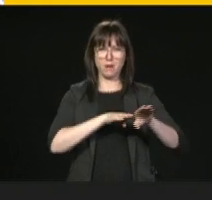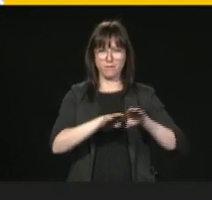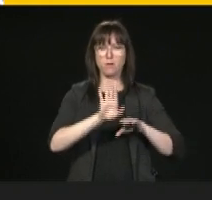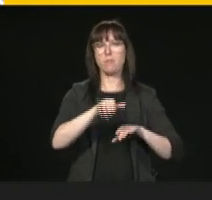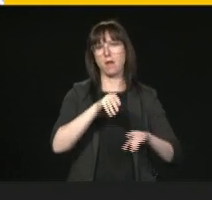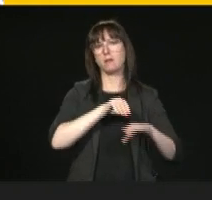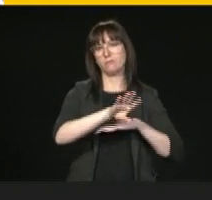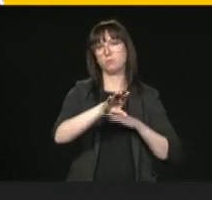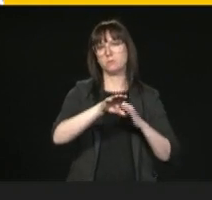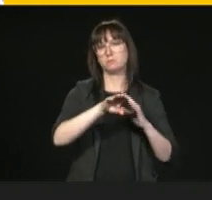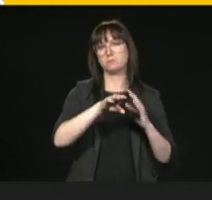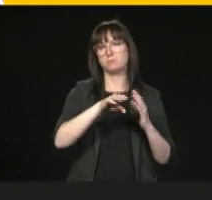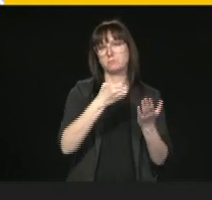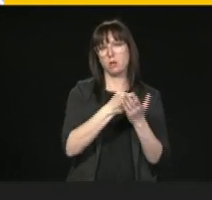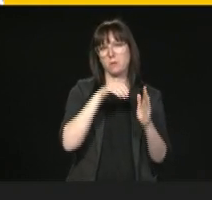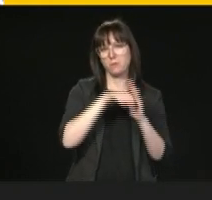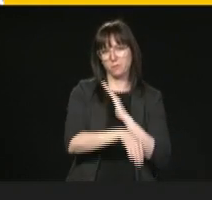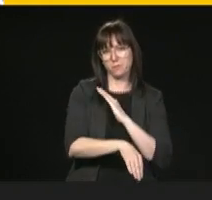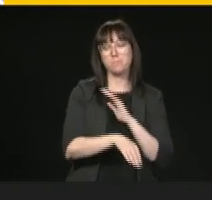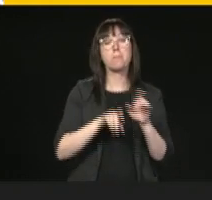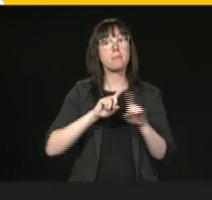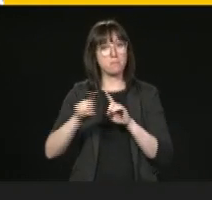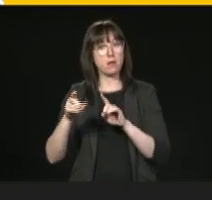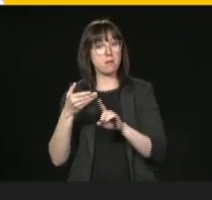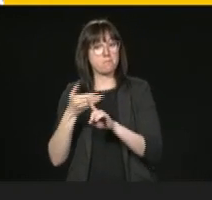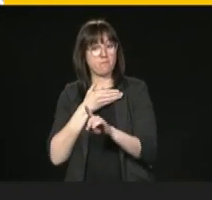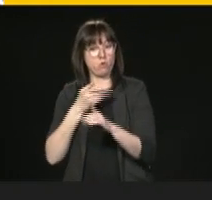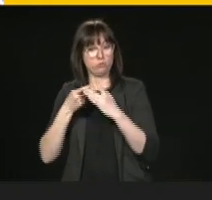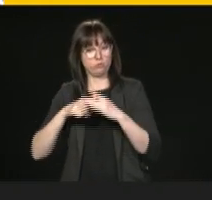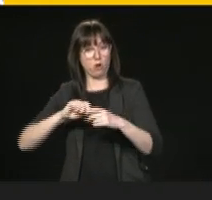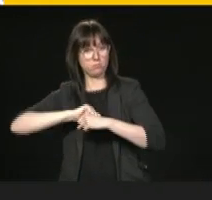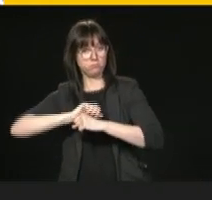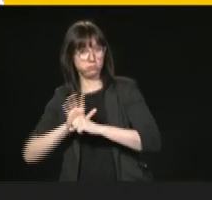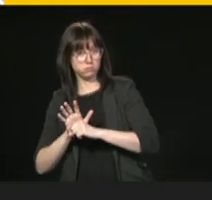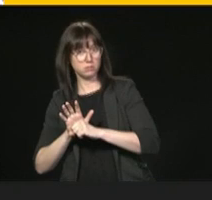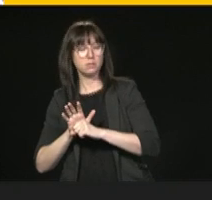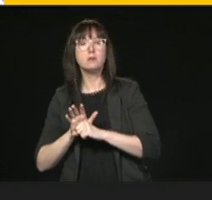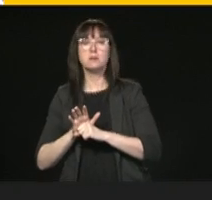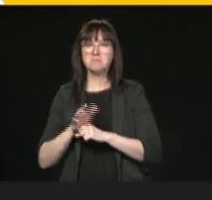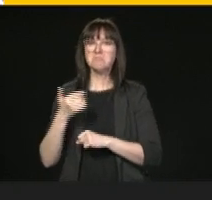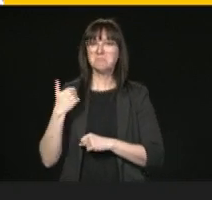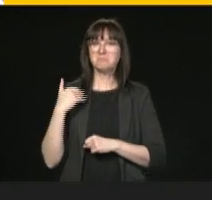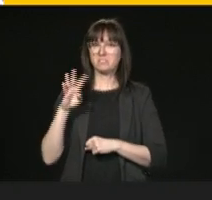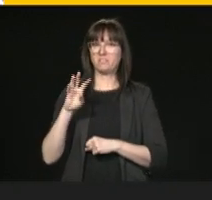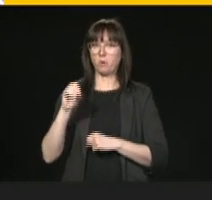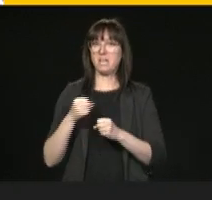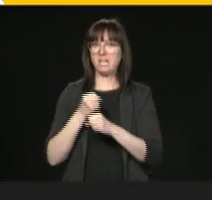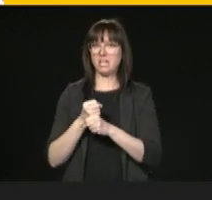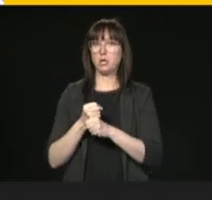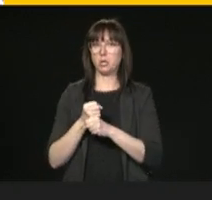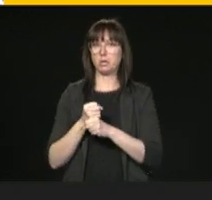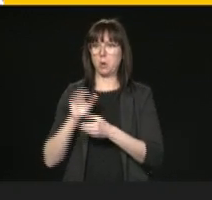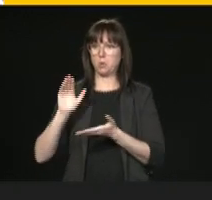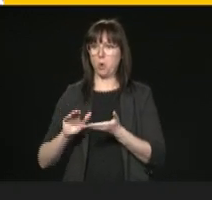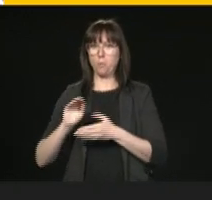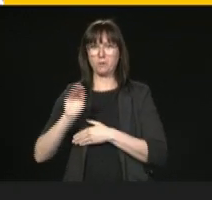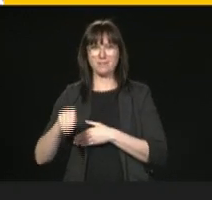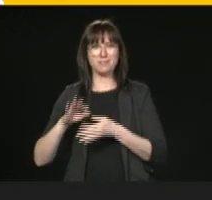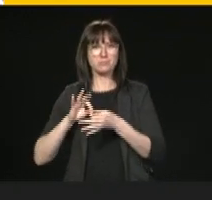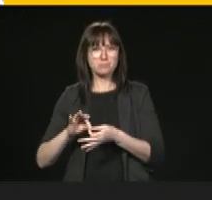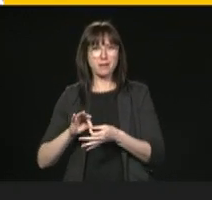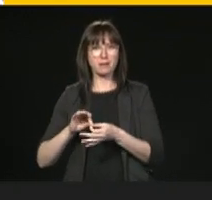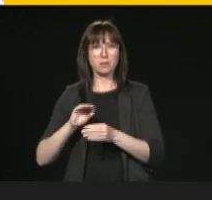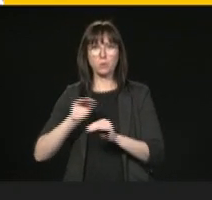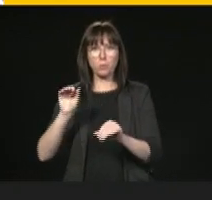before all this happened. We were at a 40-year low in unemployment, with inflation on target. The economy was in very good shape, was